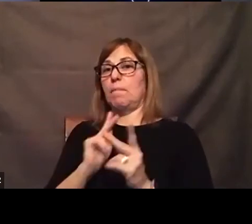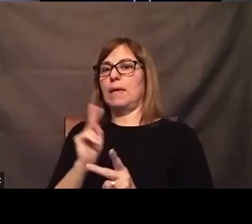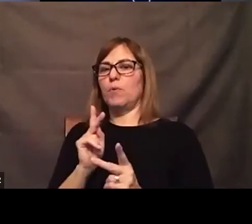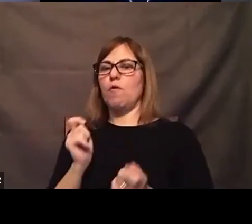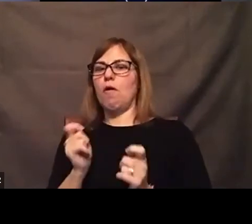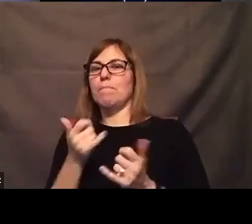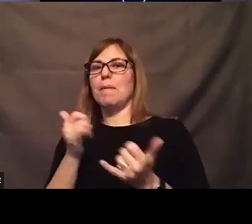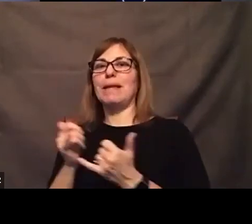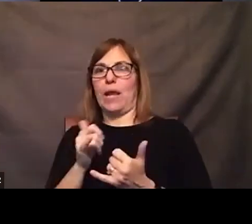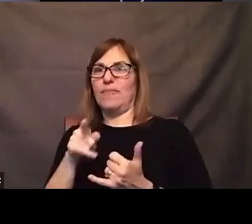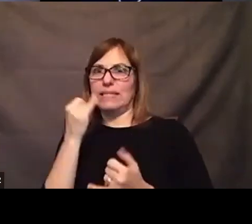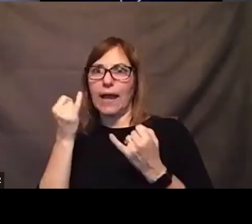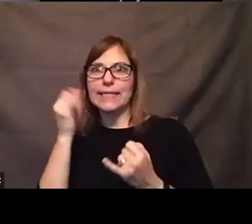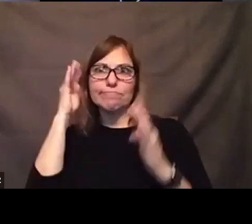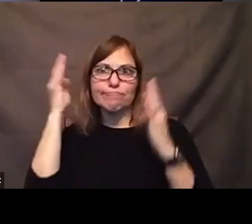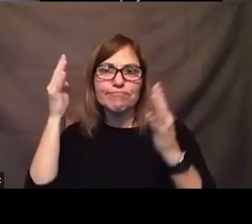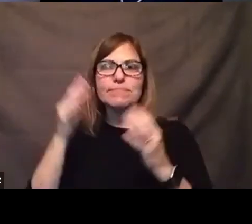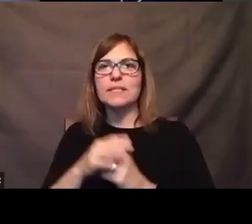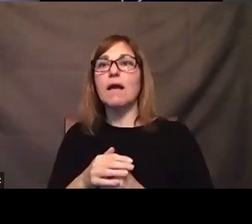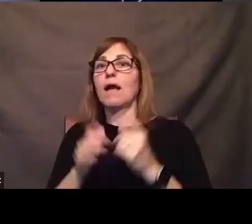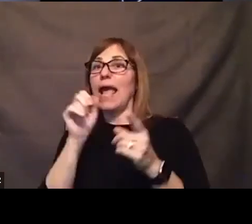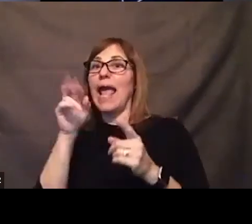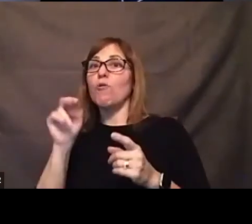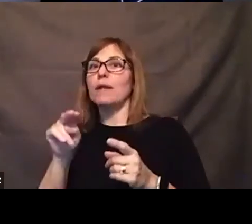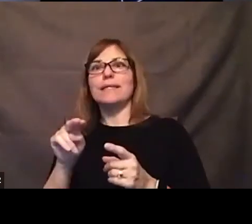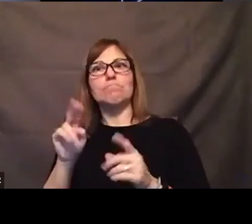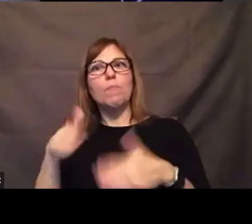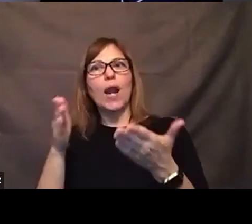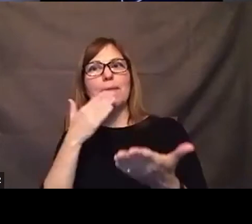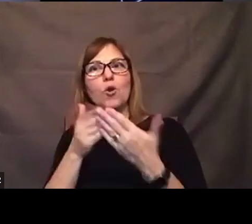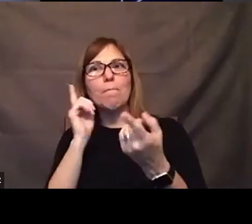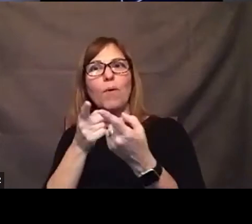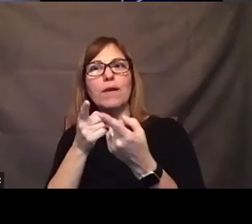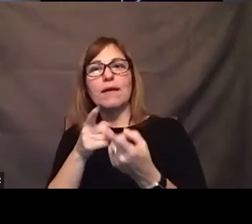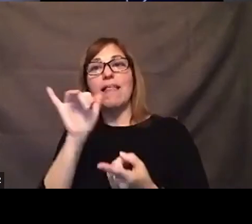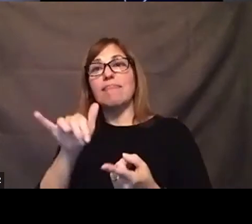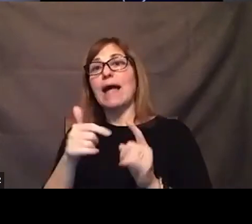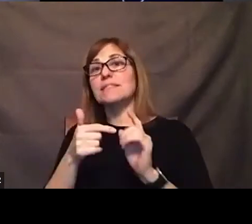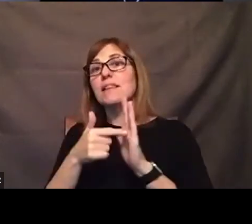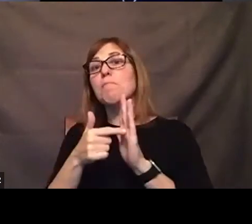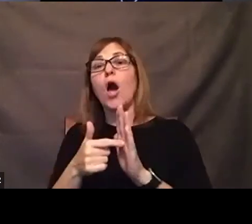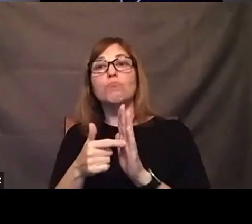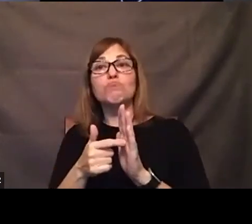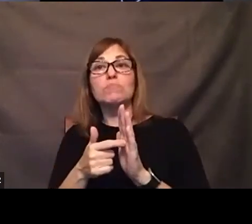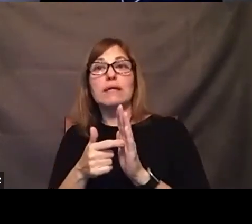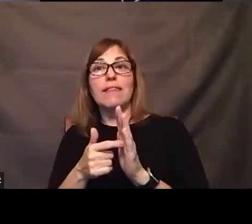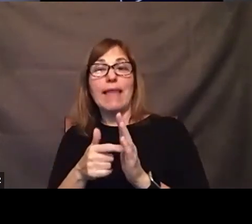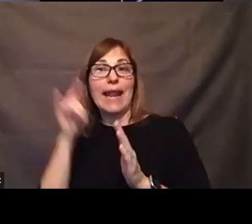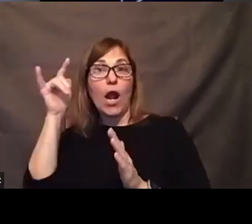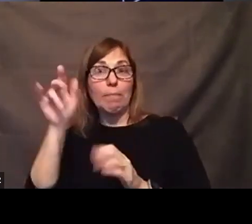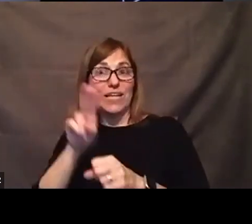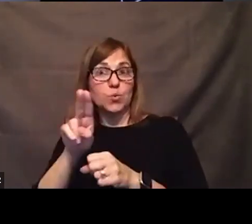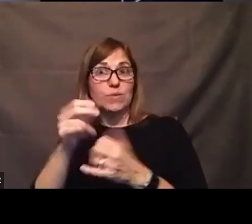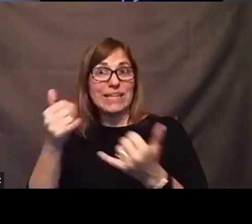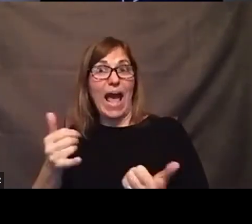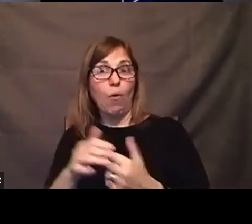ones don't. Eric brings up a great point too, because that's the model that airplanes use today in many ways, right? So you could